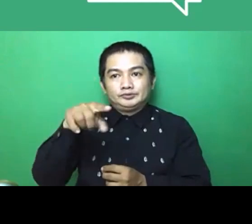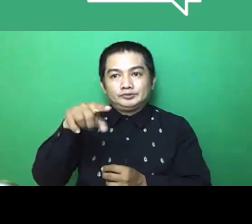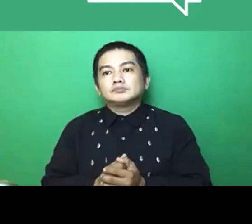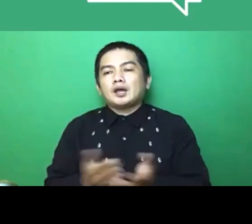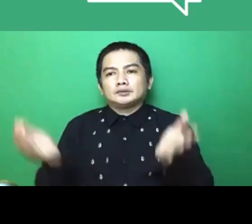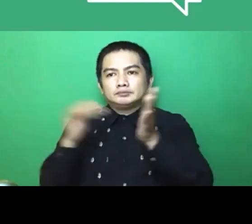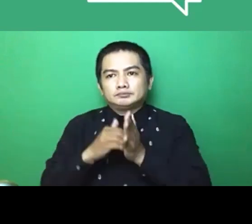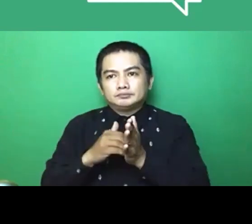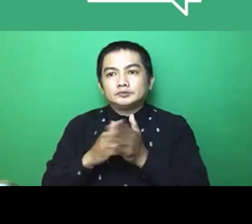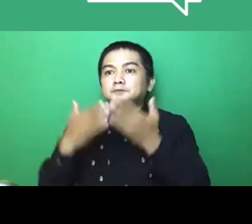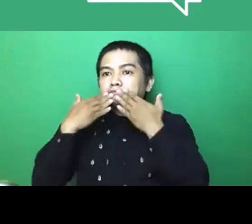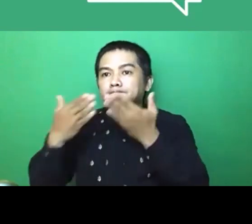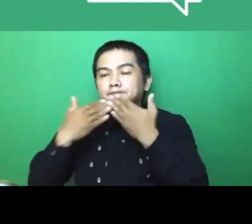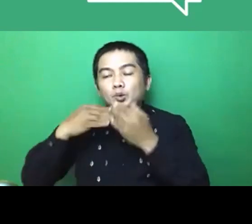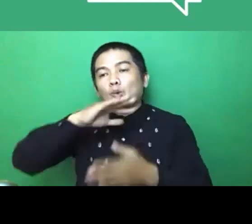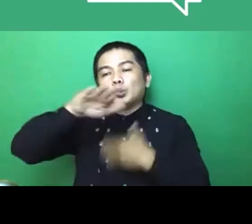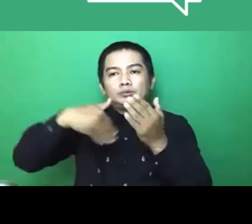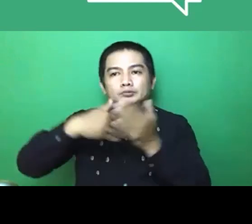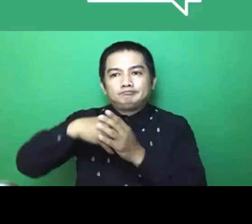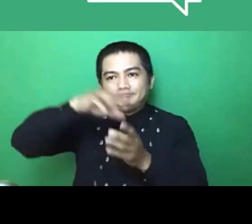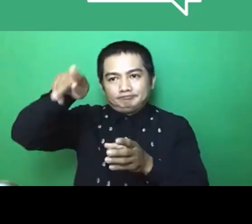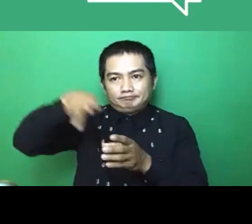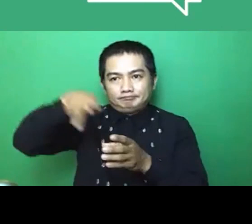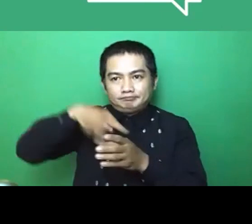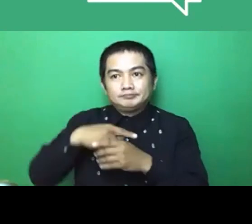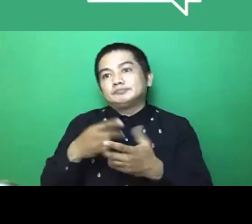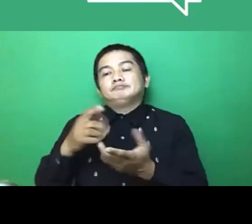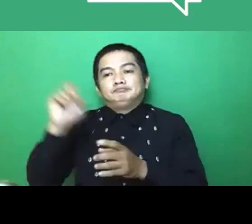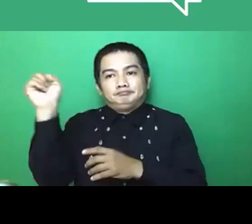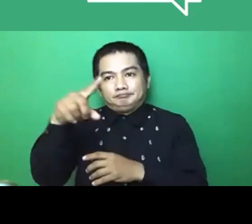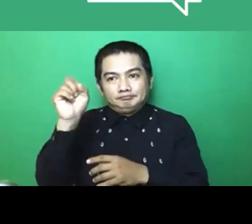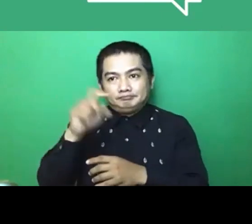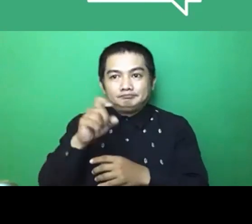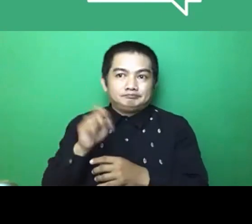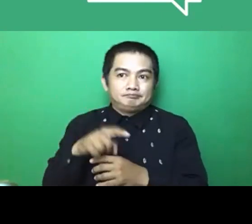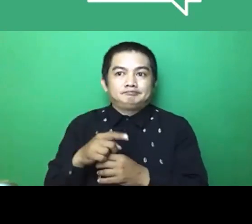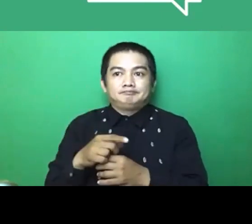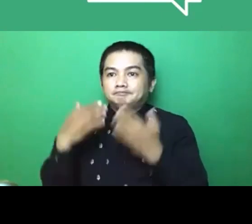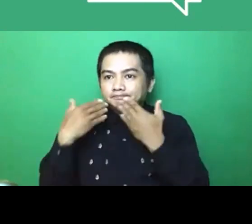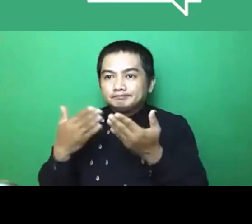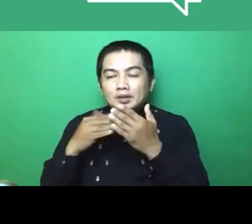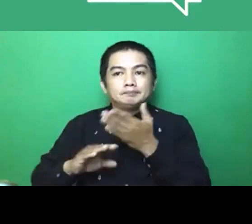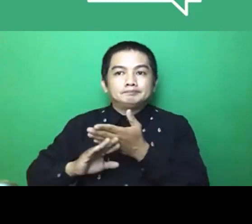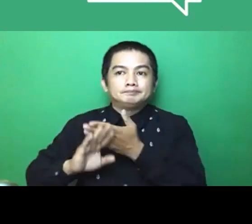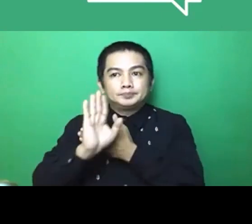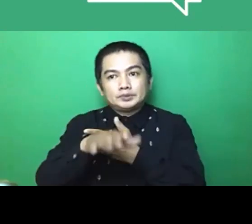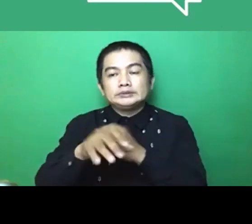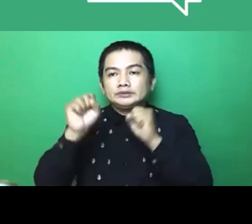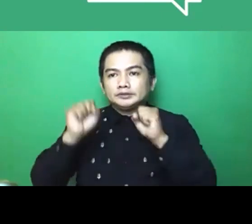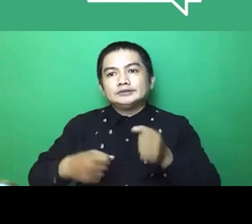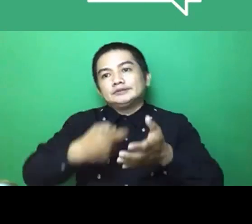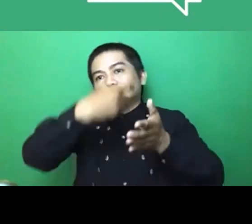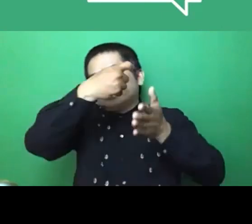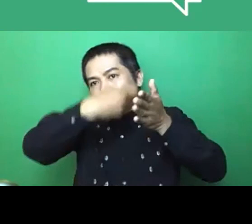Again, thank you to everyone who sent in their questions. So going back, you can scan also